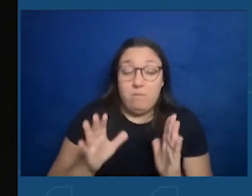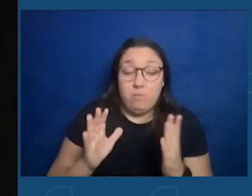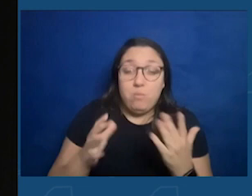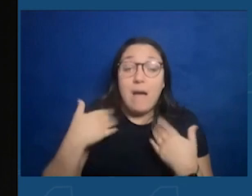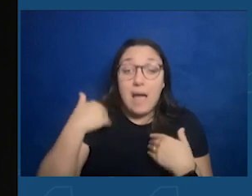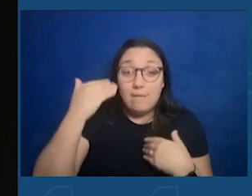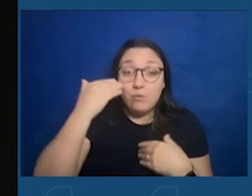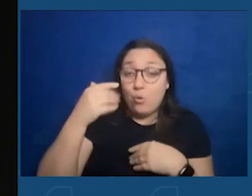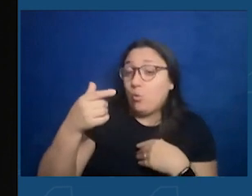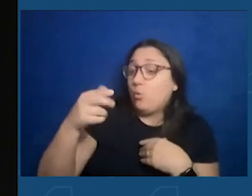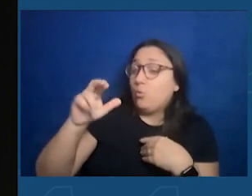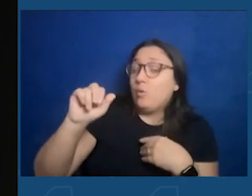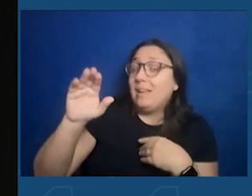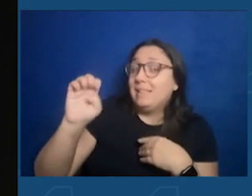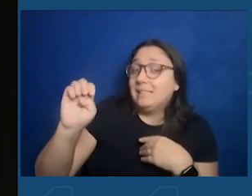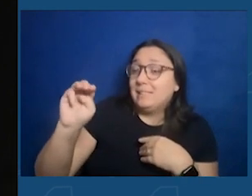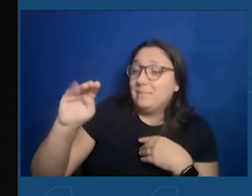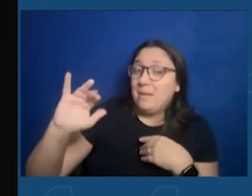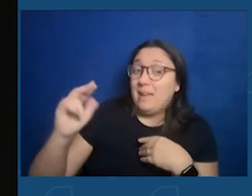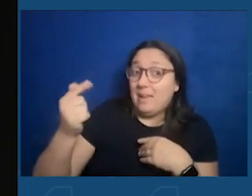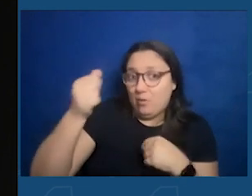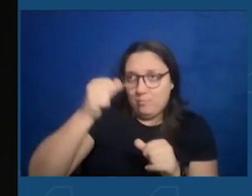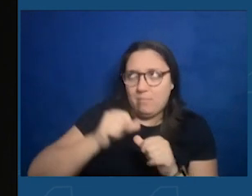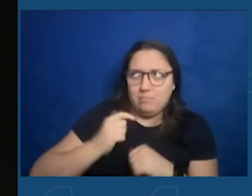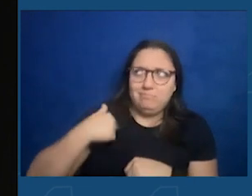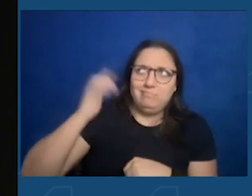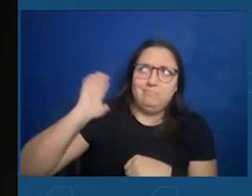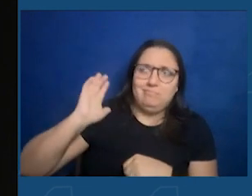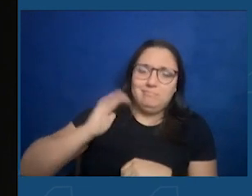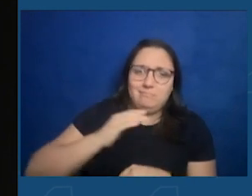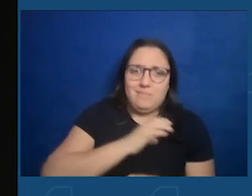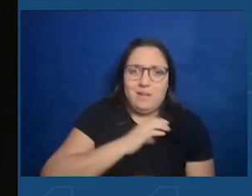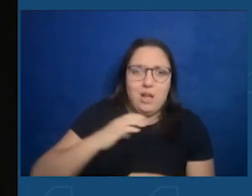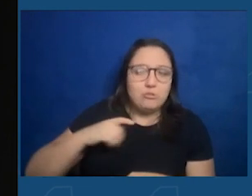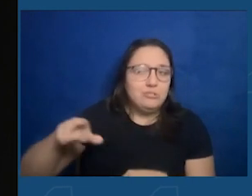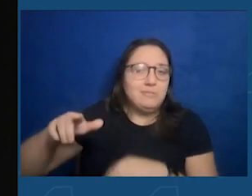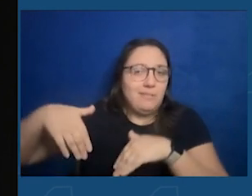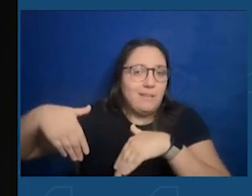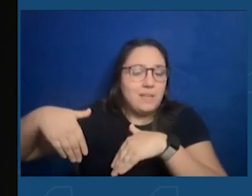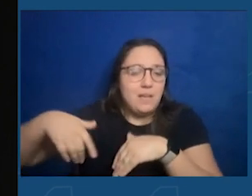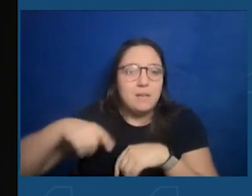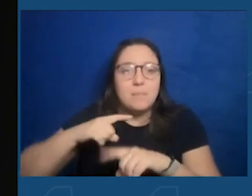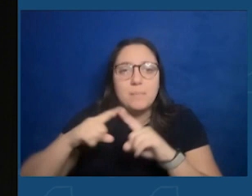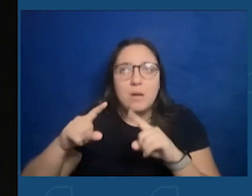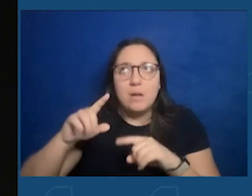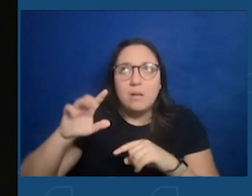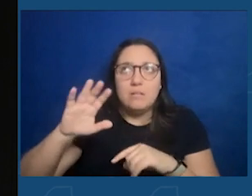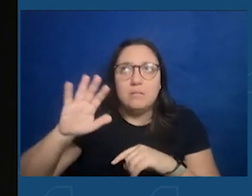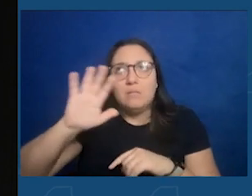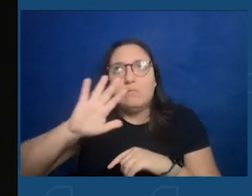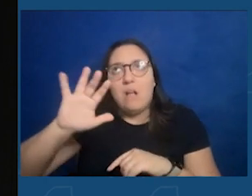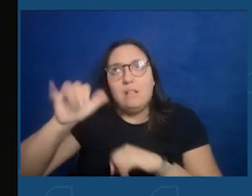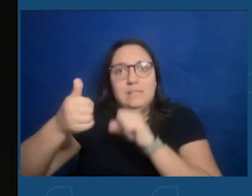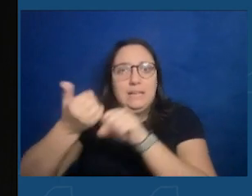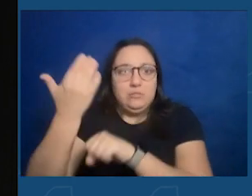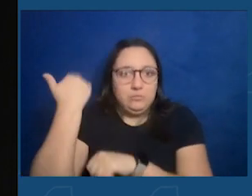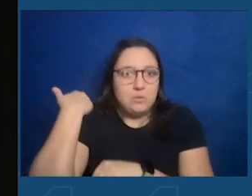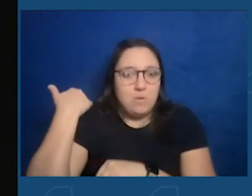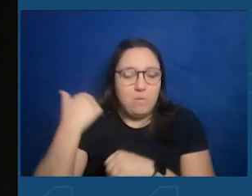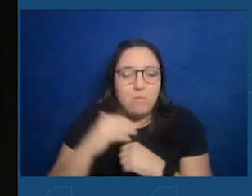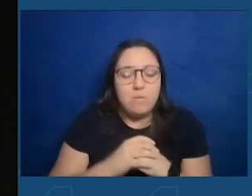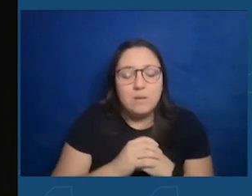since I was back in Congress. She wasn't quite there yet, but over a decade ago. And I want to thank her for